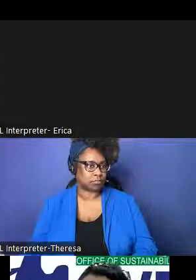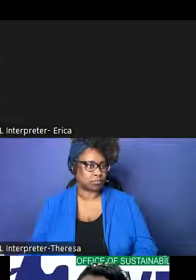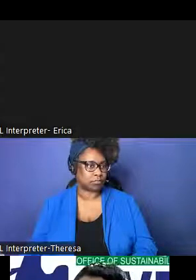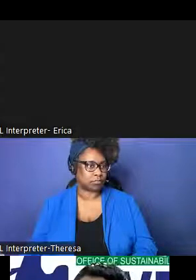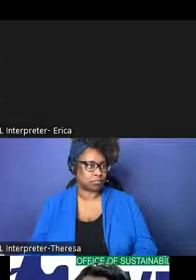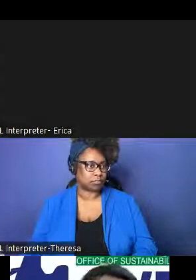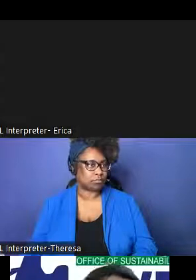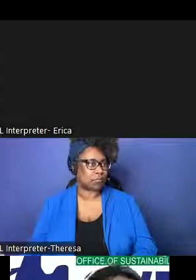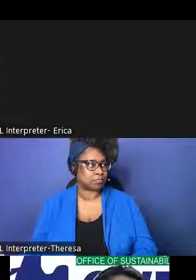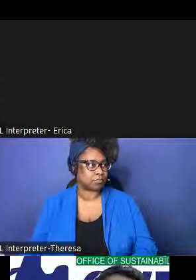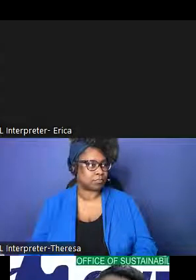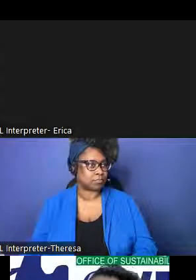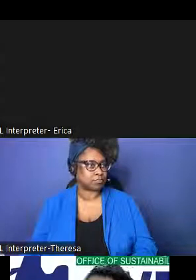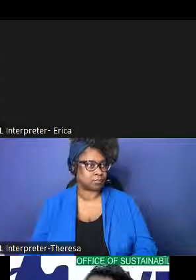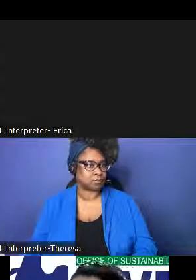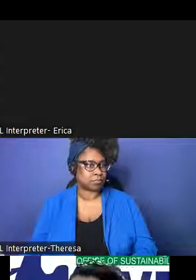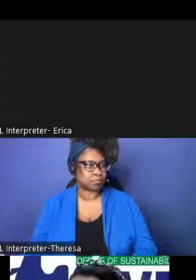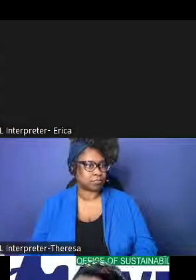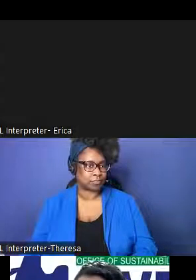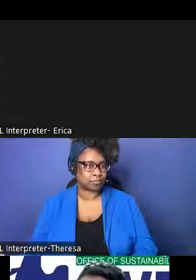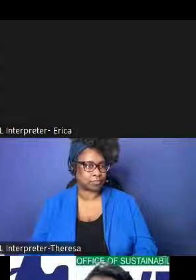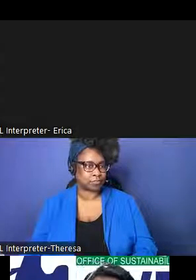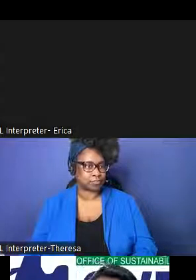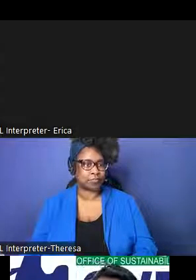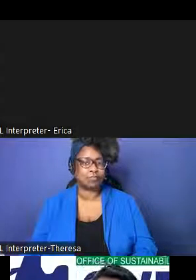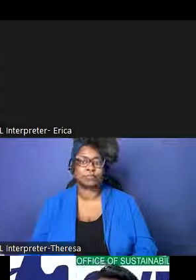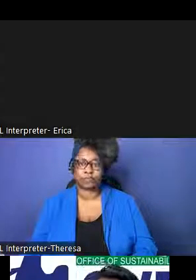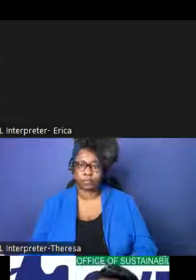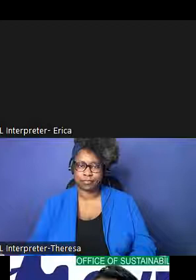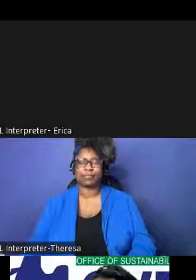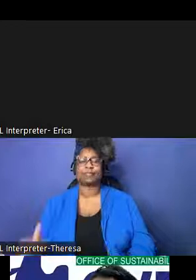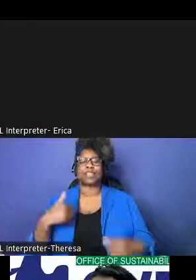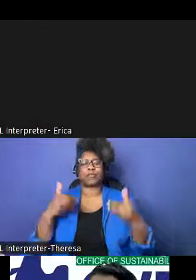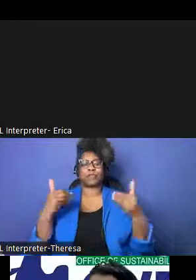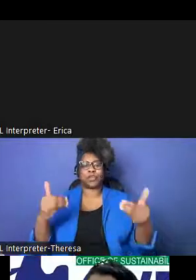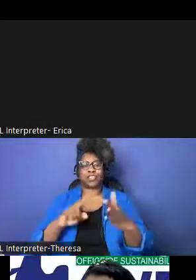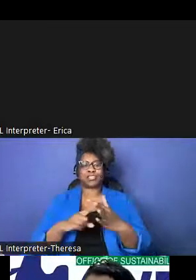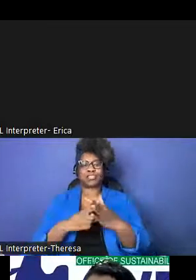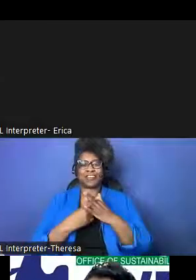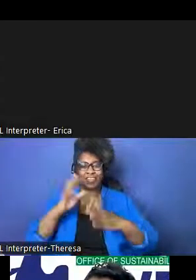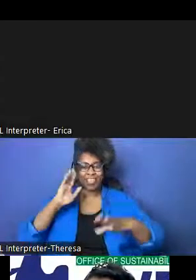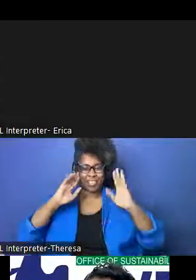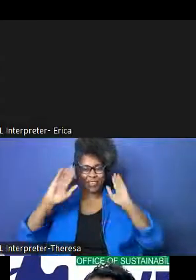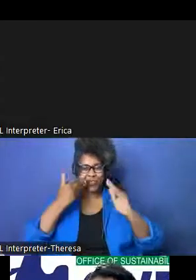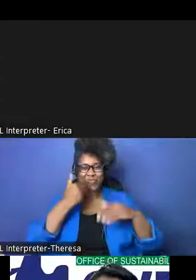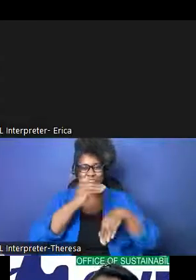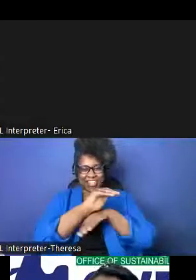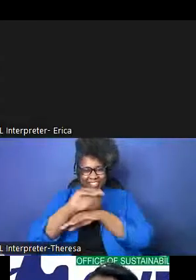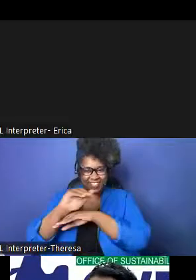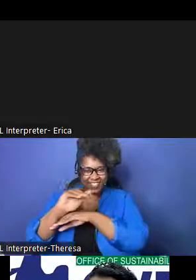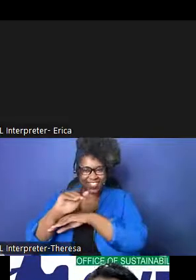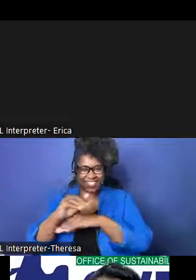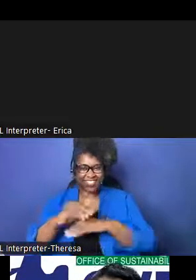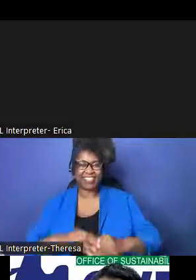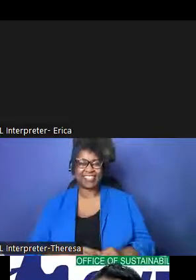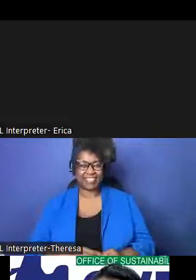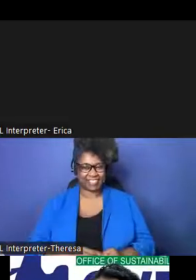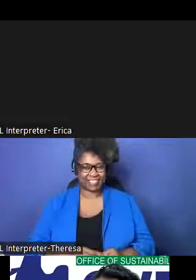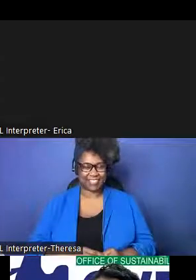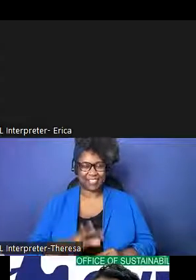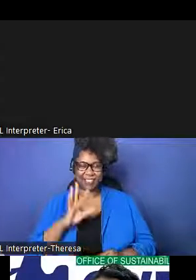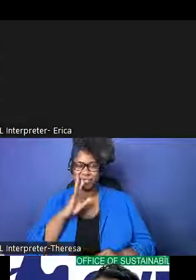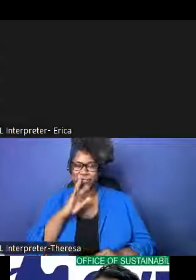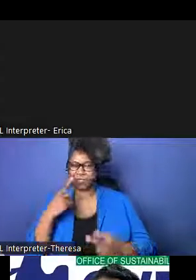All right. I am going to go ahead and get us started. Hello, good evening. Muy buenas tardes a todos